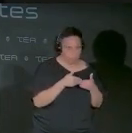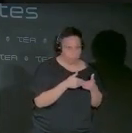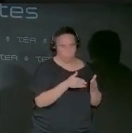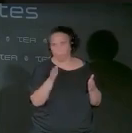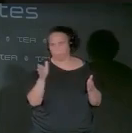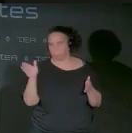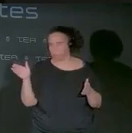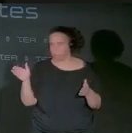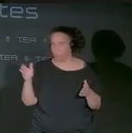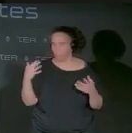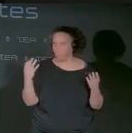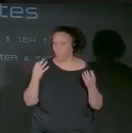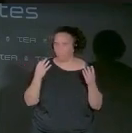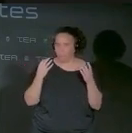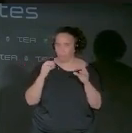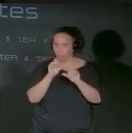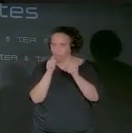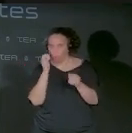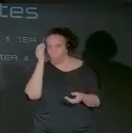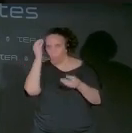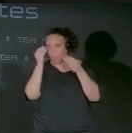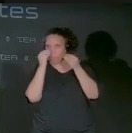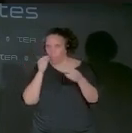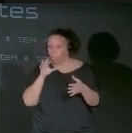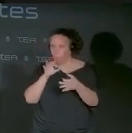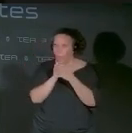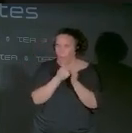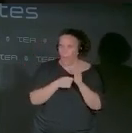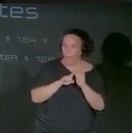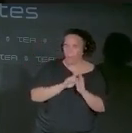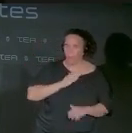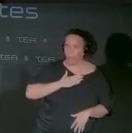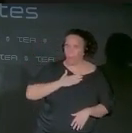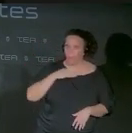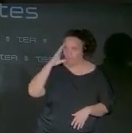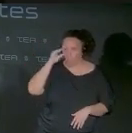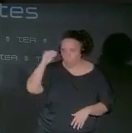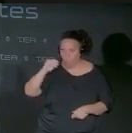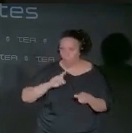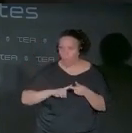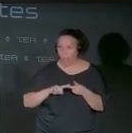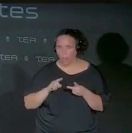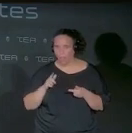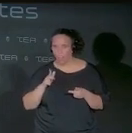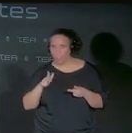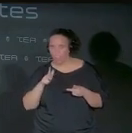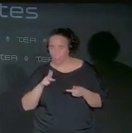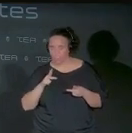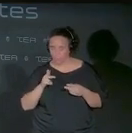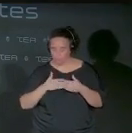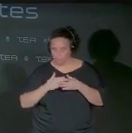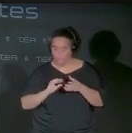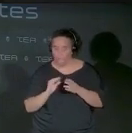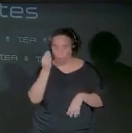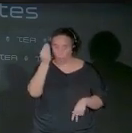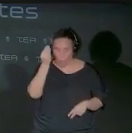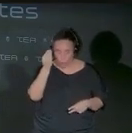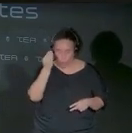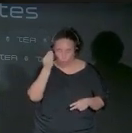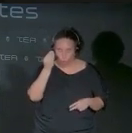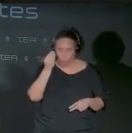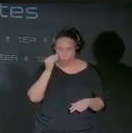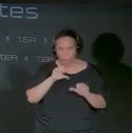general, copyright and other laws. Because at the moment, if I were to think about using AI in, you